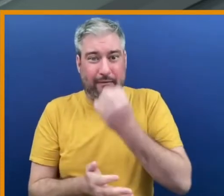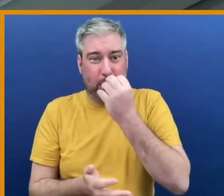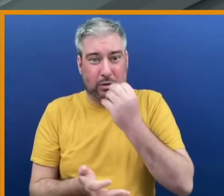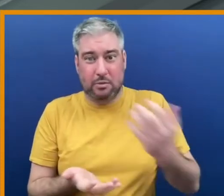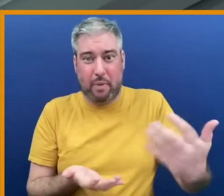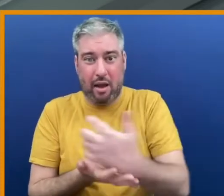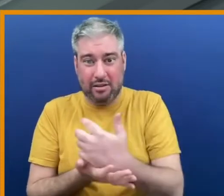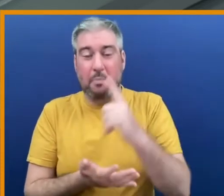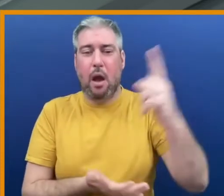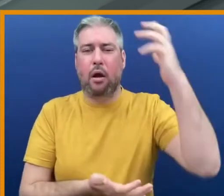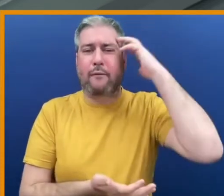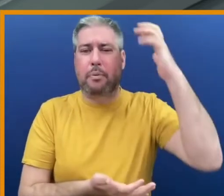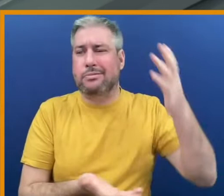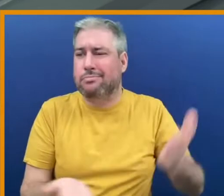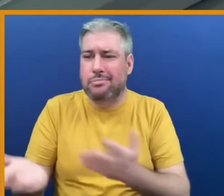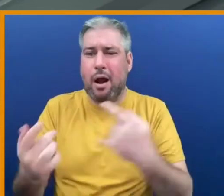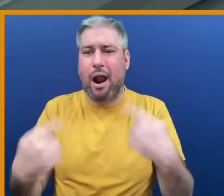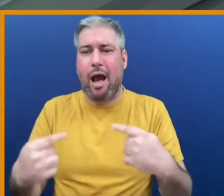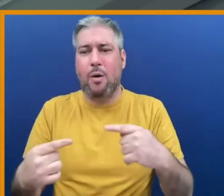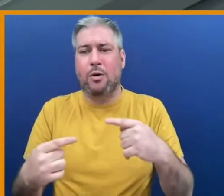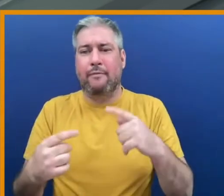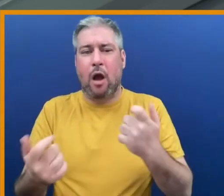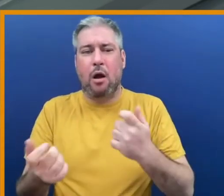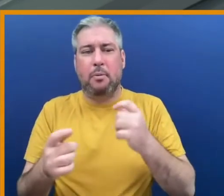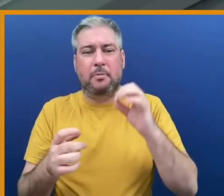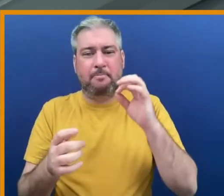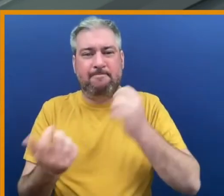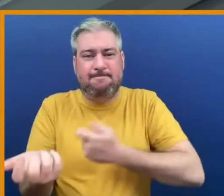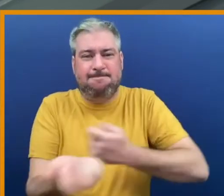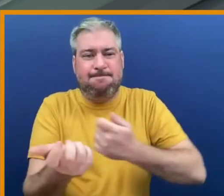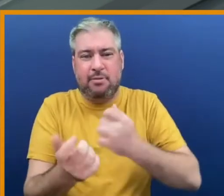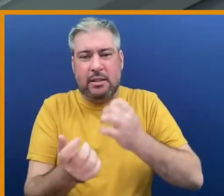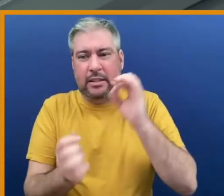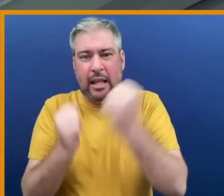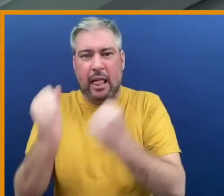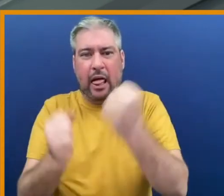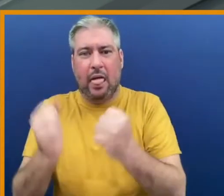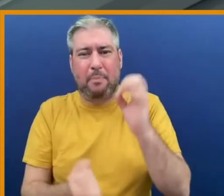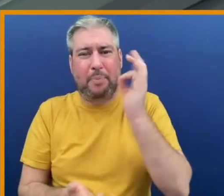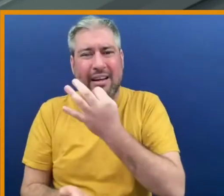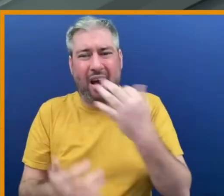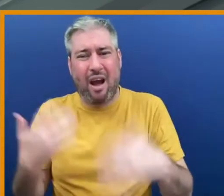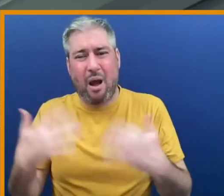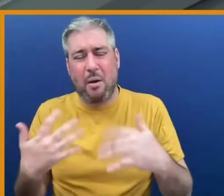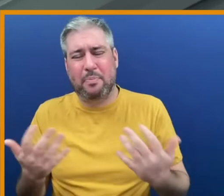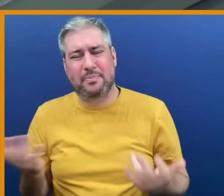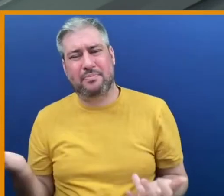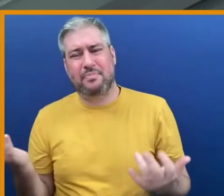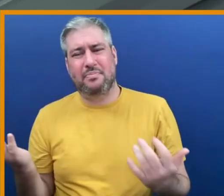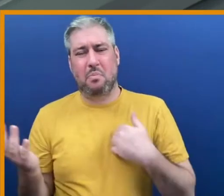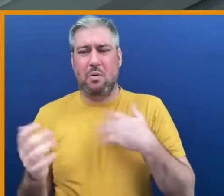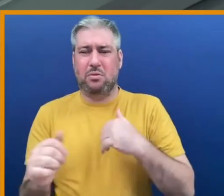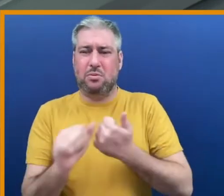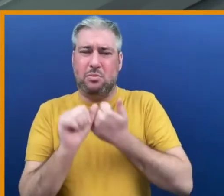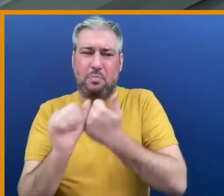support lines 18 to 21 and lines 61 to 64 of the motion. Lines 18 to 21